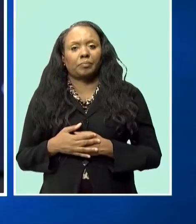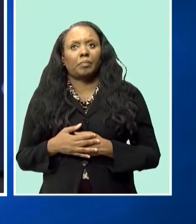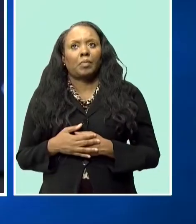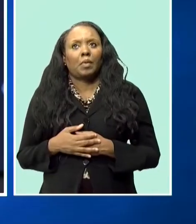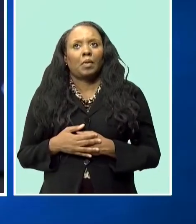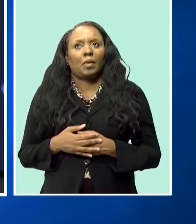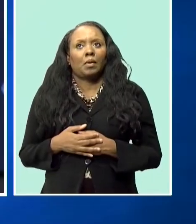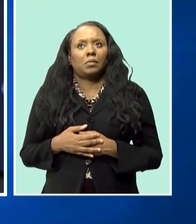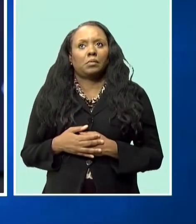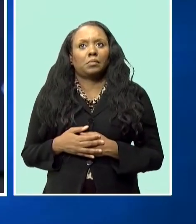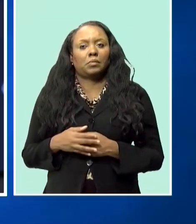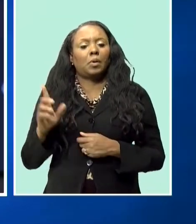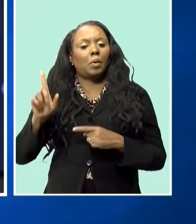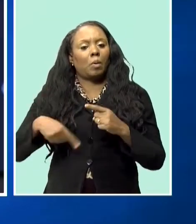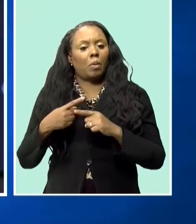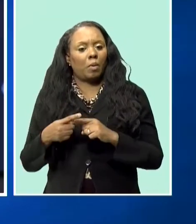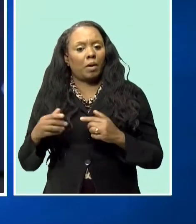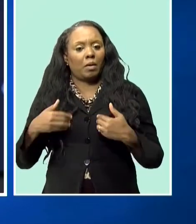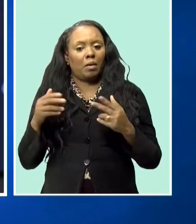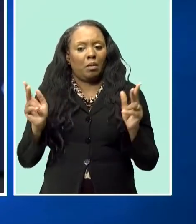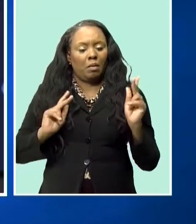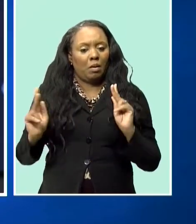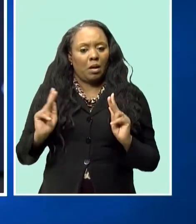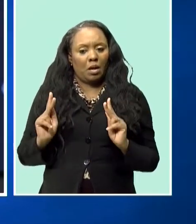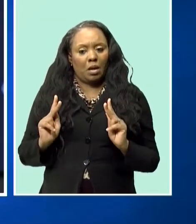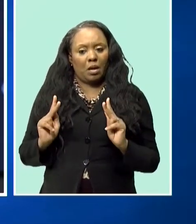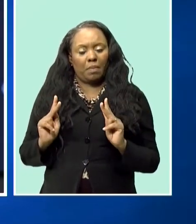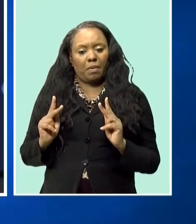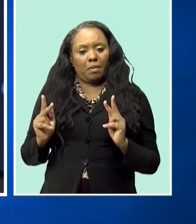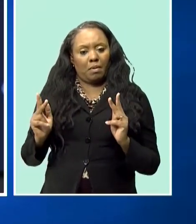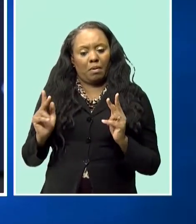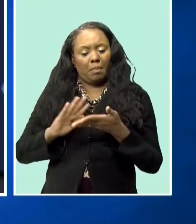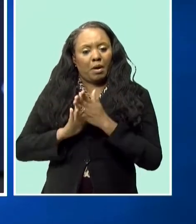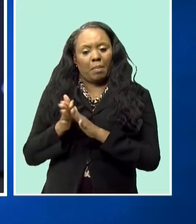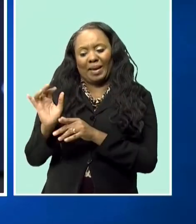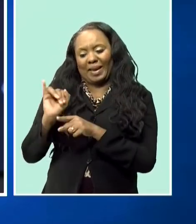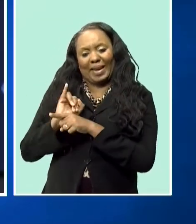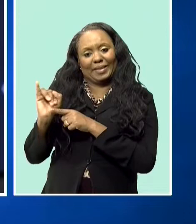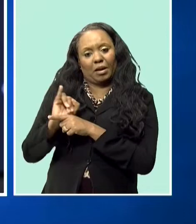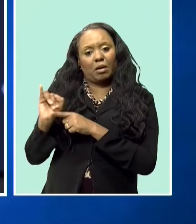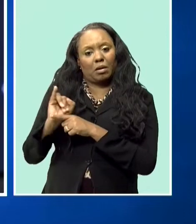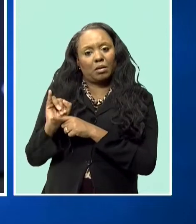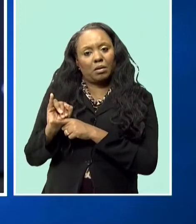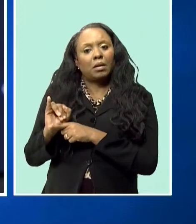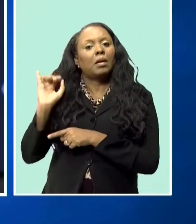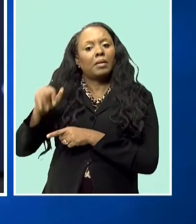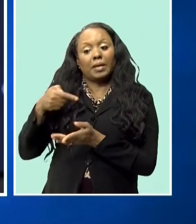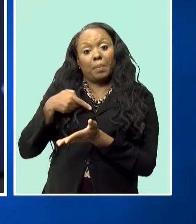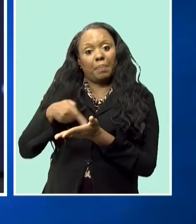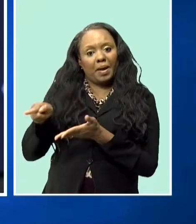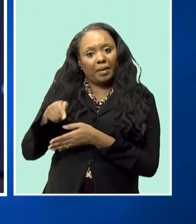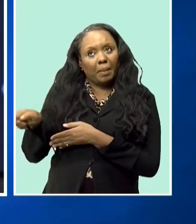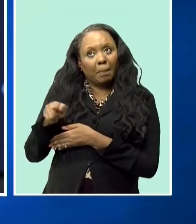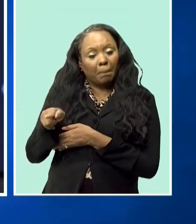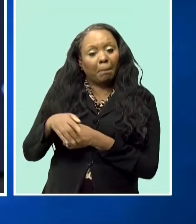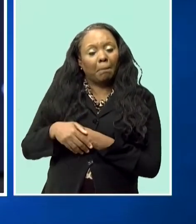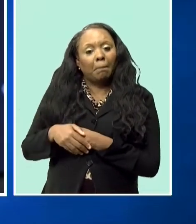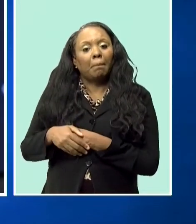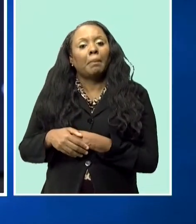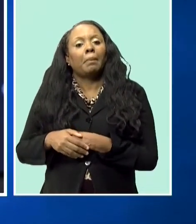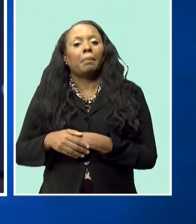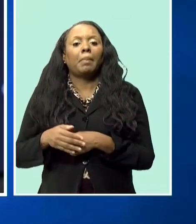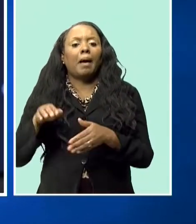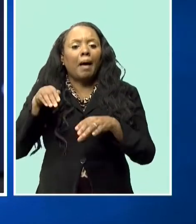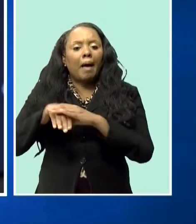paid internships for us as young persons and employability, ensuring that more young persons are given the access to